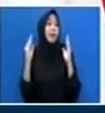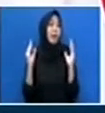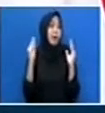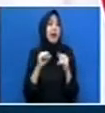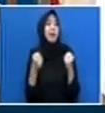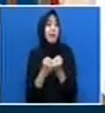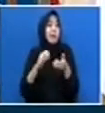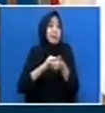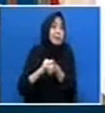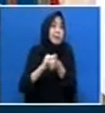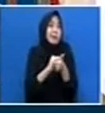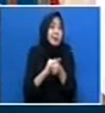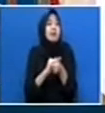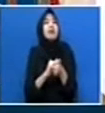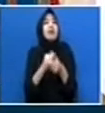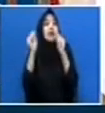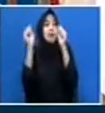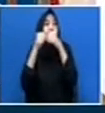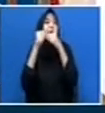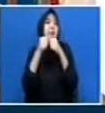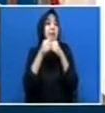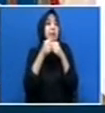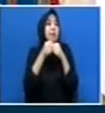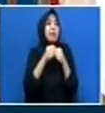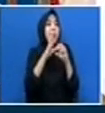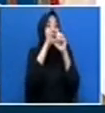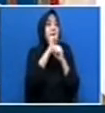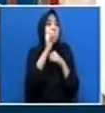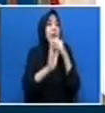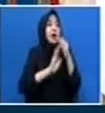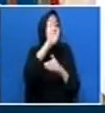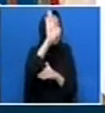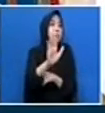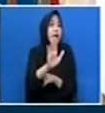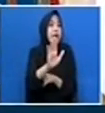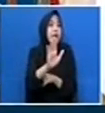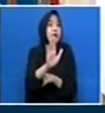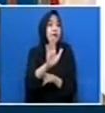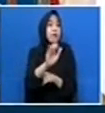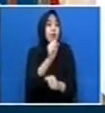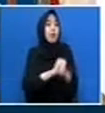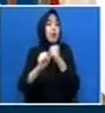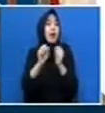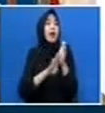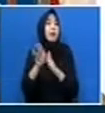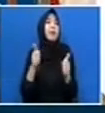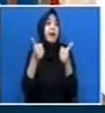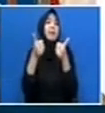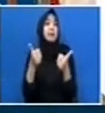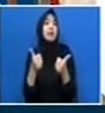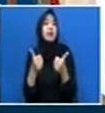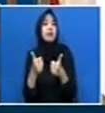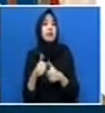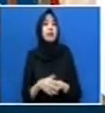coming shortly, envoys that will be named, and hopefully we will get to a better place in the very near future.